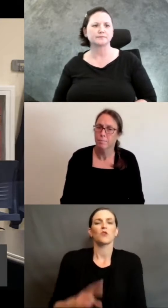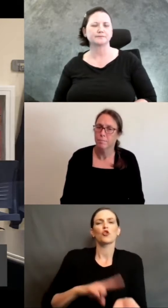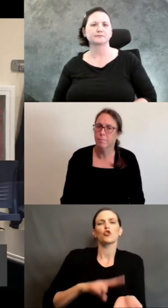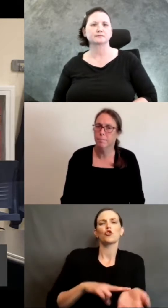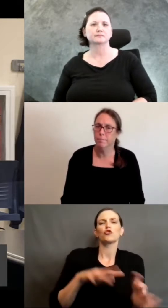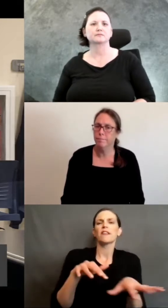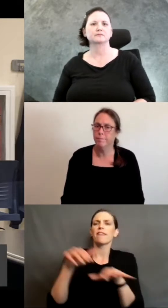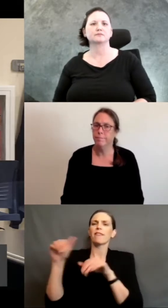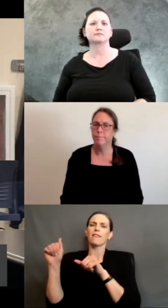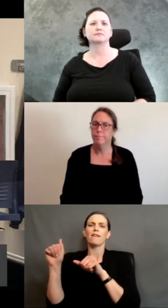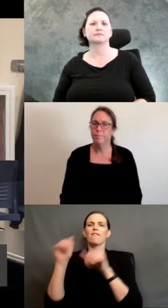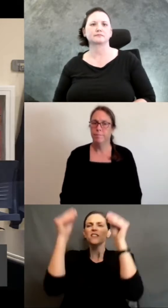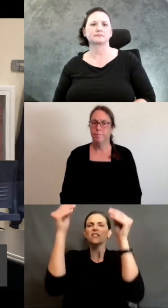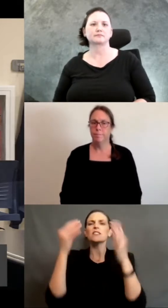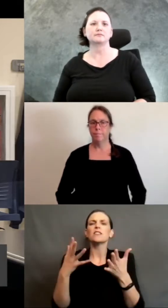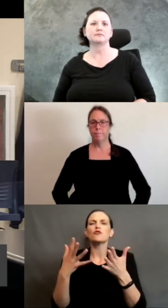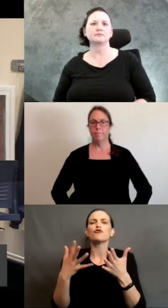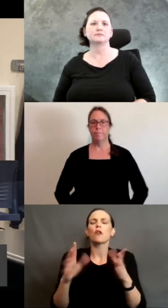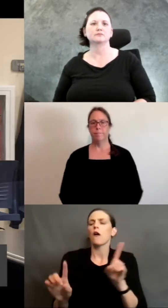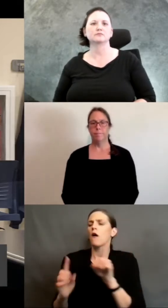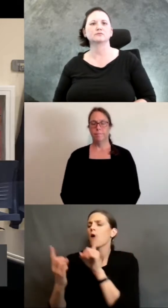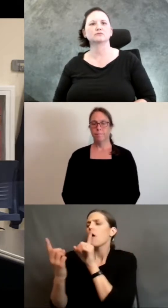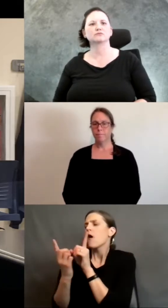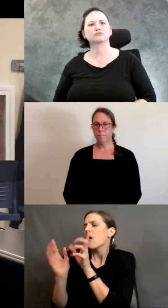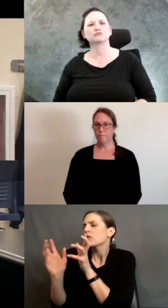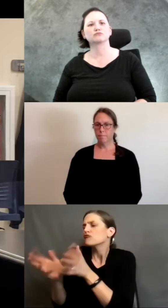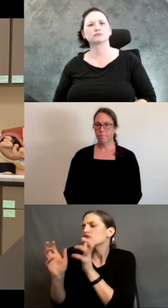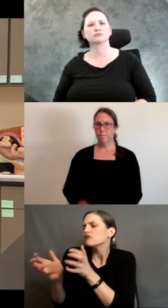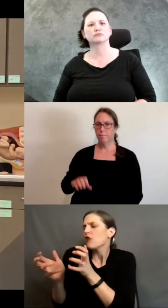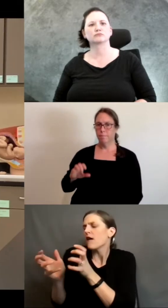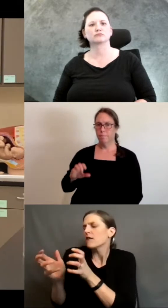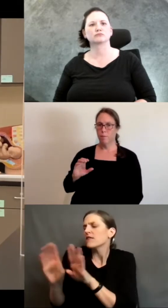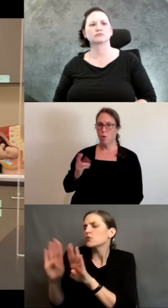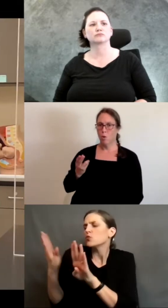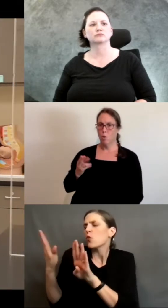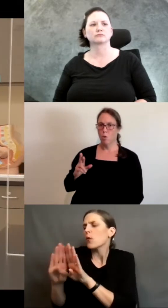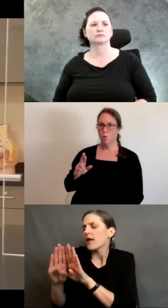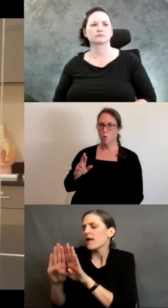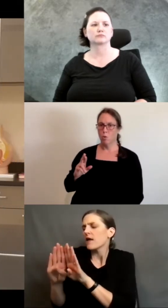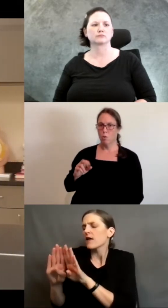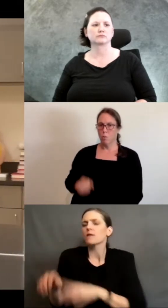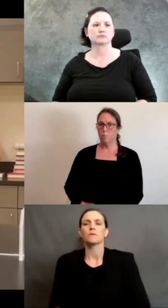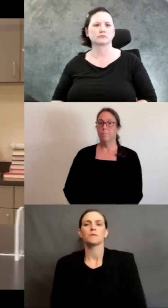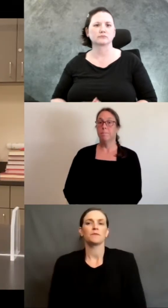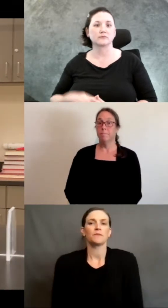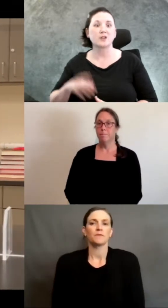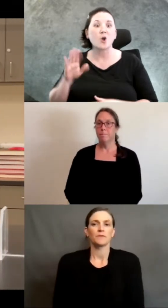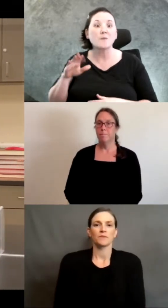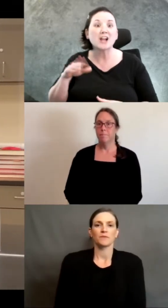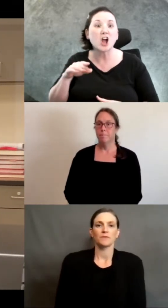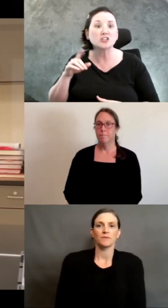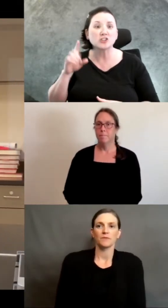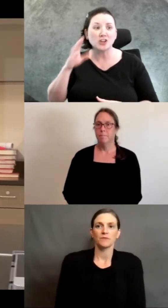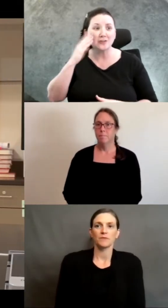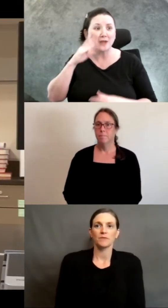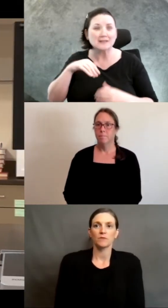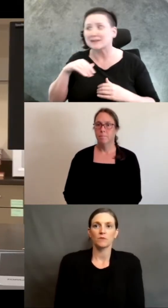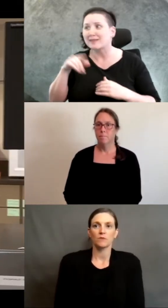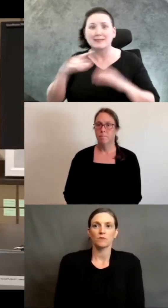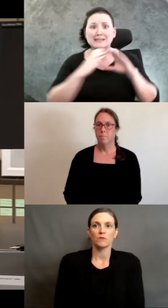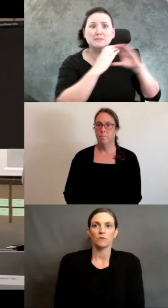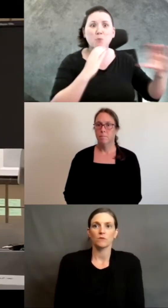stands in the doorway, talking to her for a moment. Oh my gosh, you guys. There's this portal thing under